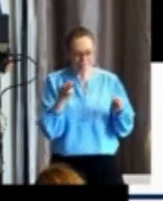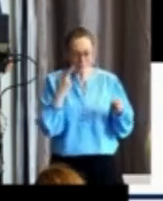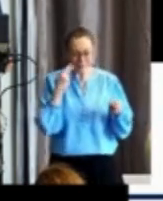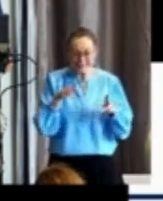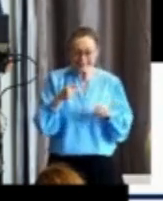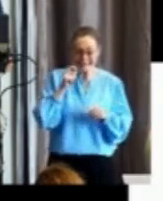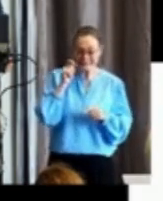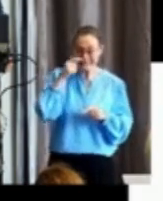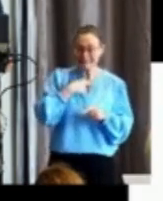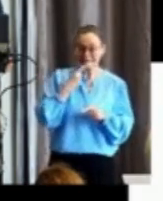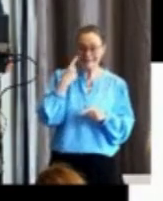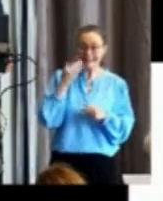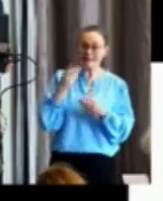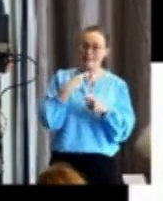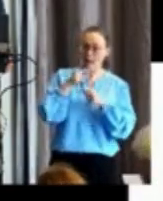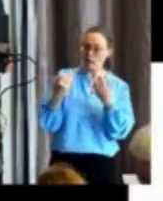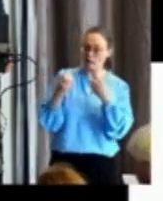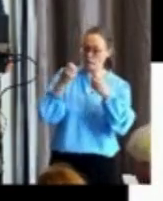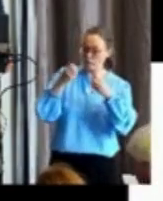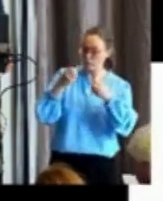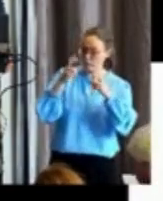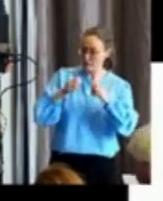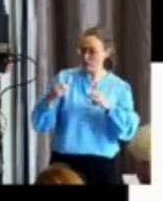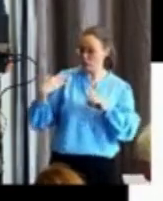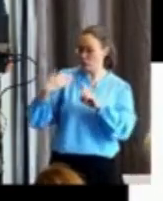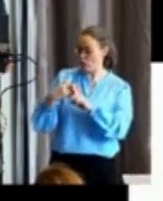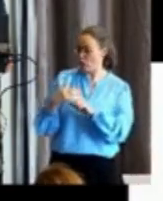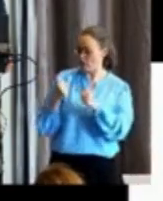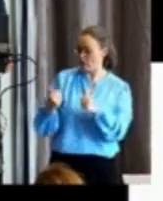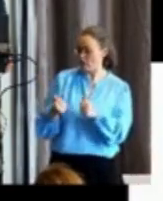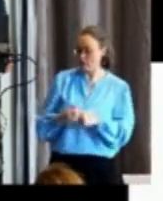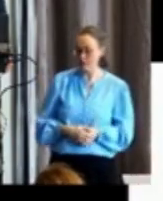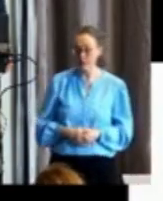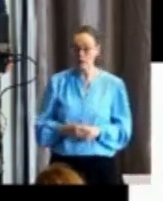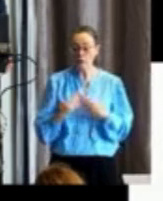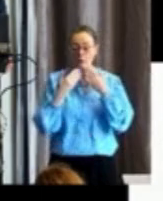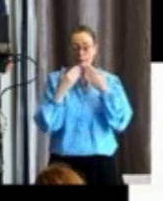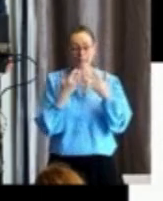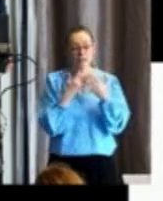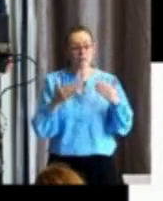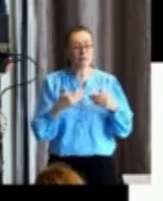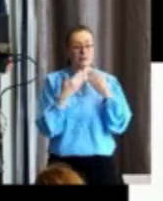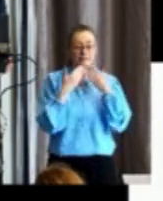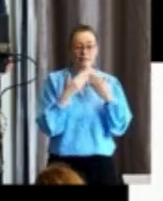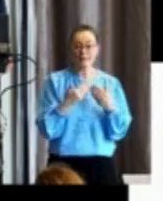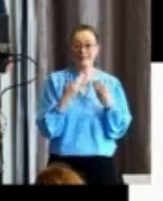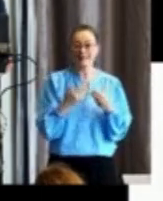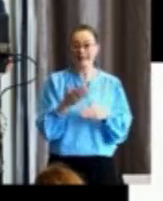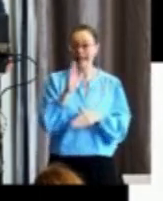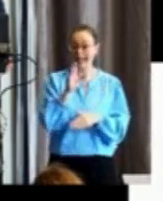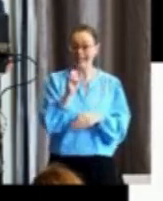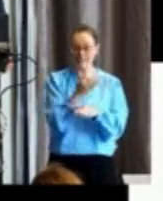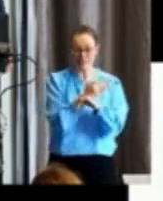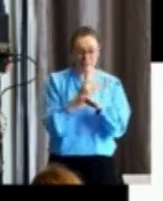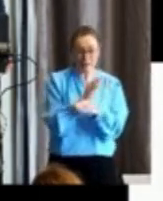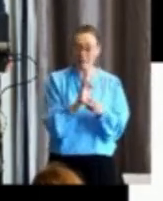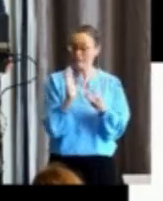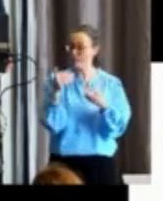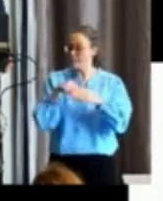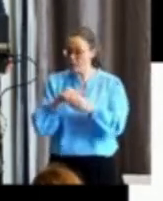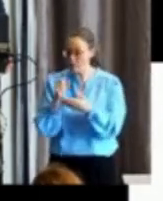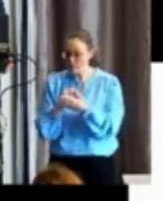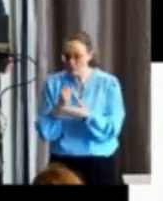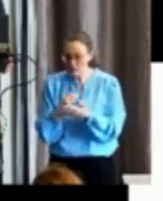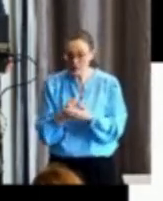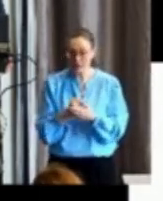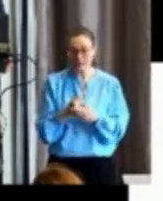true signal. Thank you very much for listening. I'd like to thank all the LE patients and the families for taking part in this study. As it's a gut microbiome,